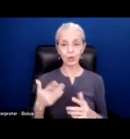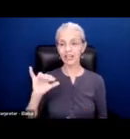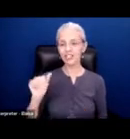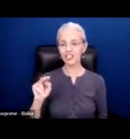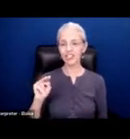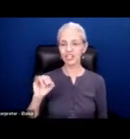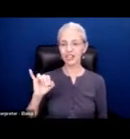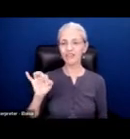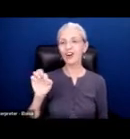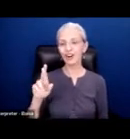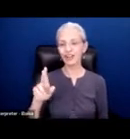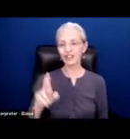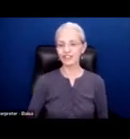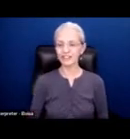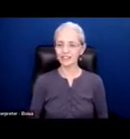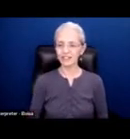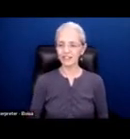Jennifer.